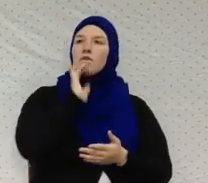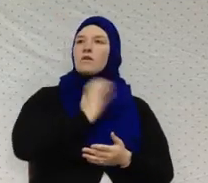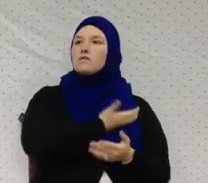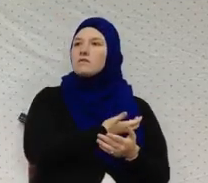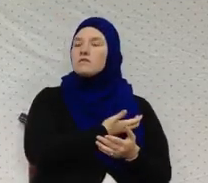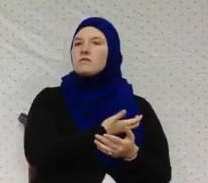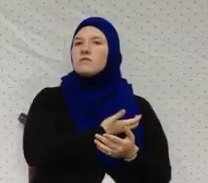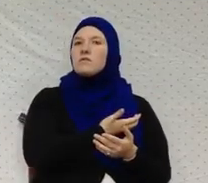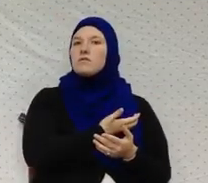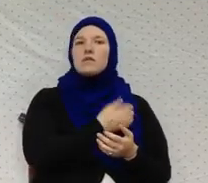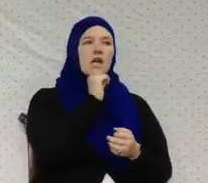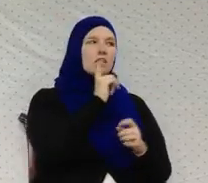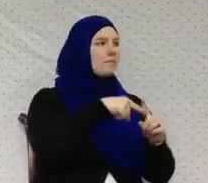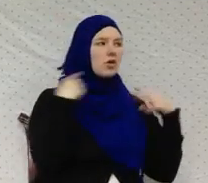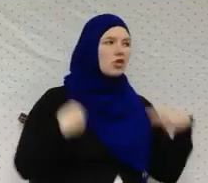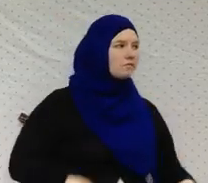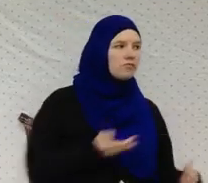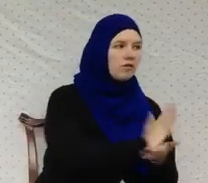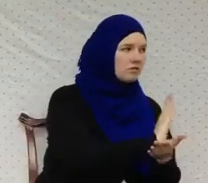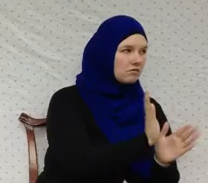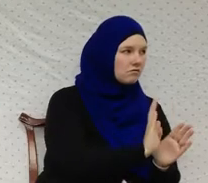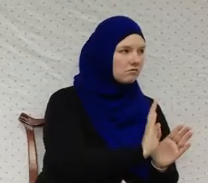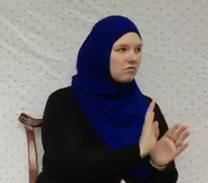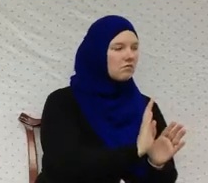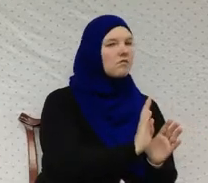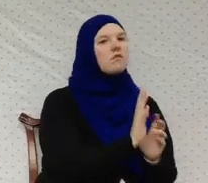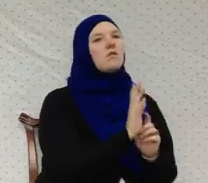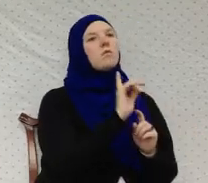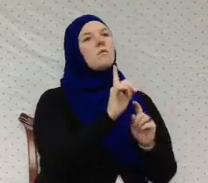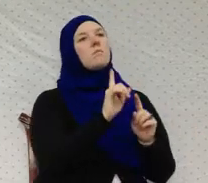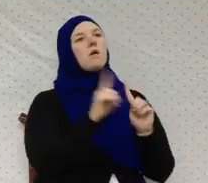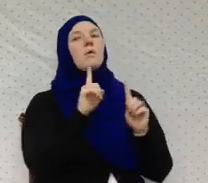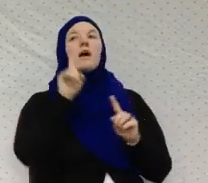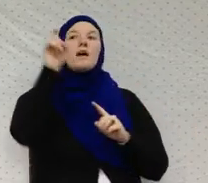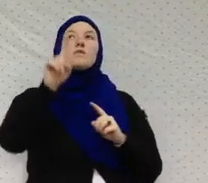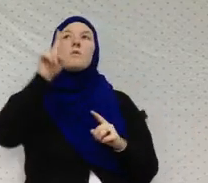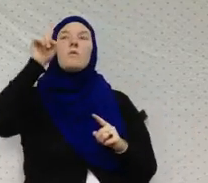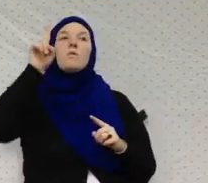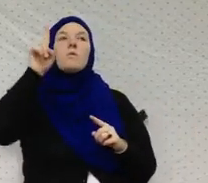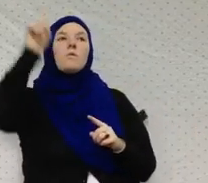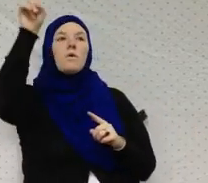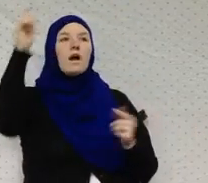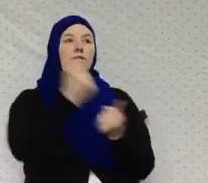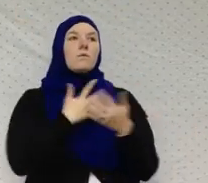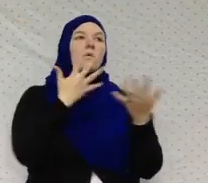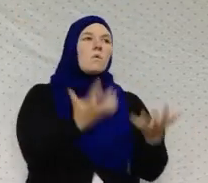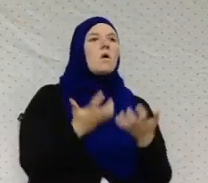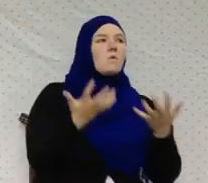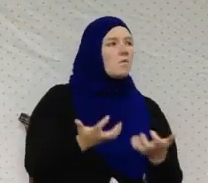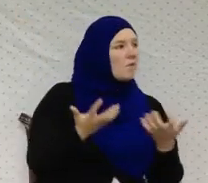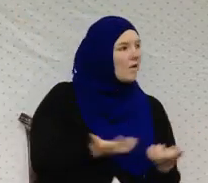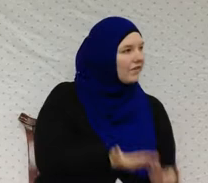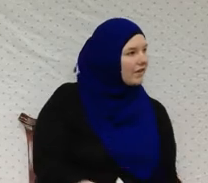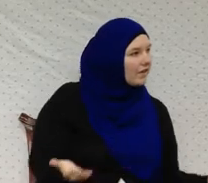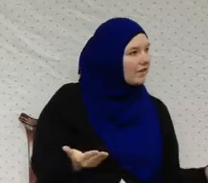on us? We talk a lot about human rights, and we ask Allah for any and all and